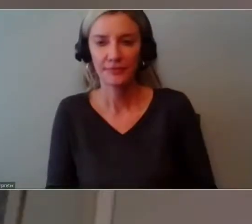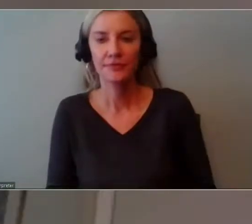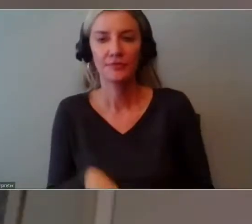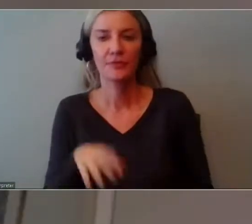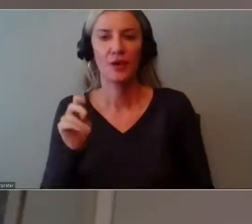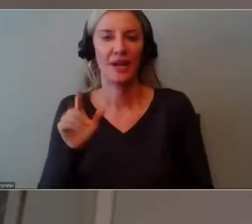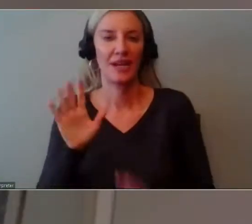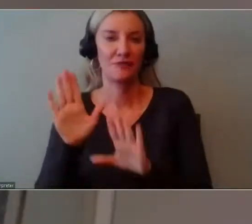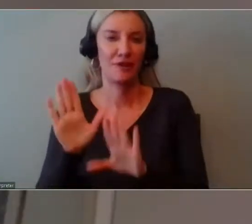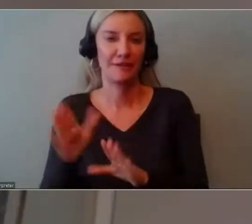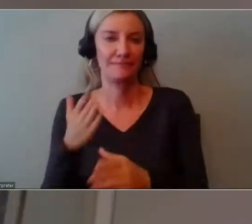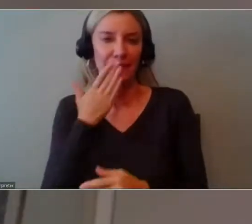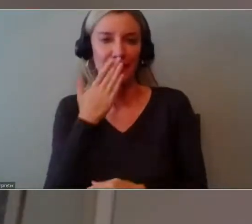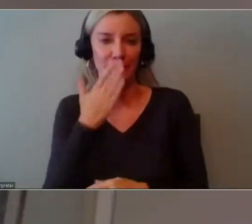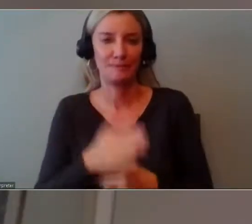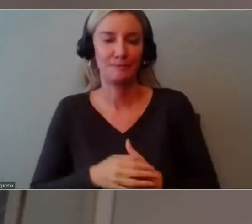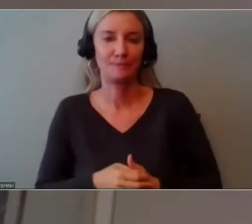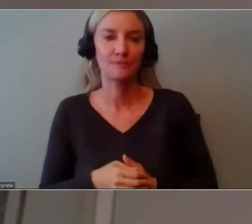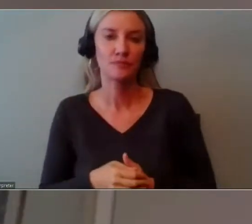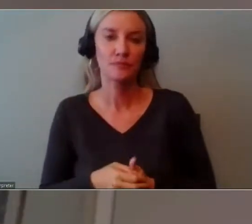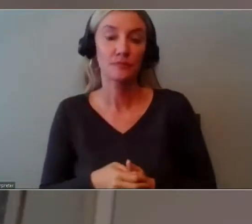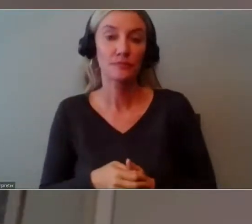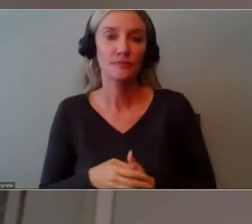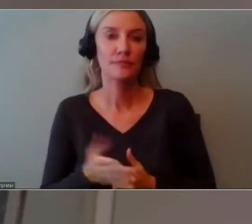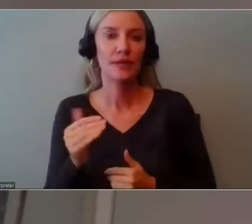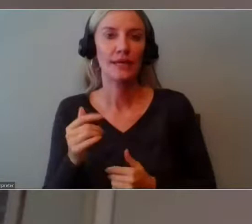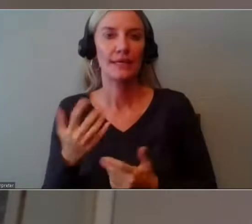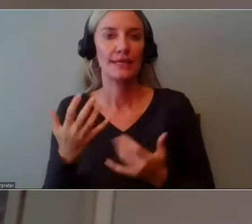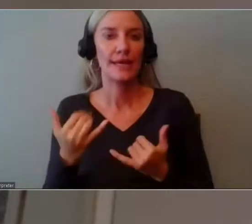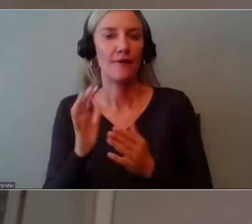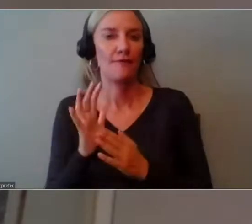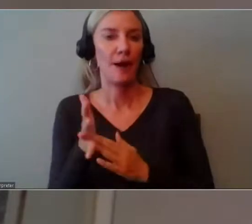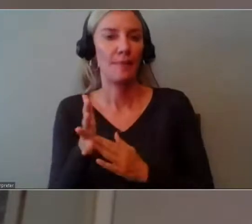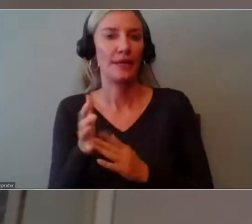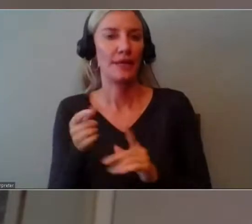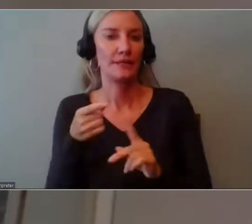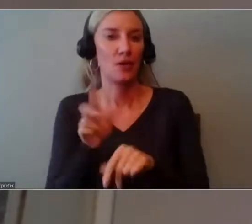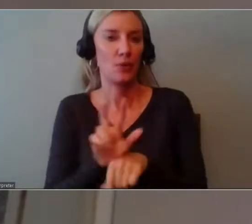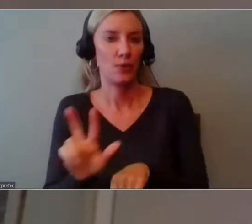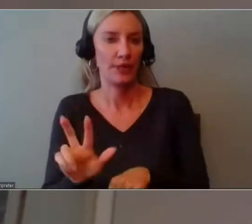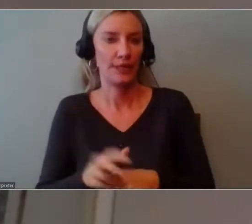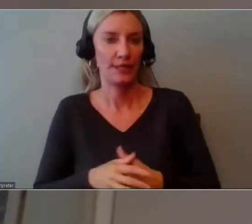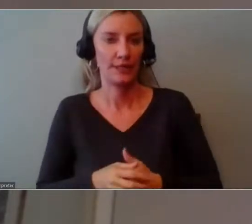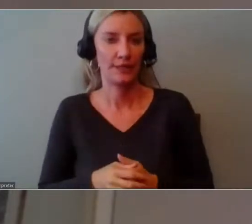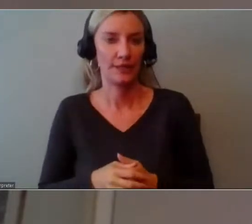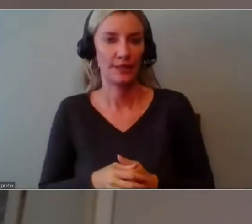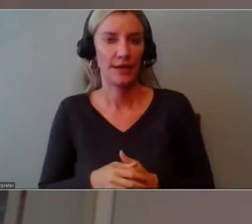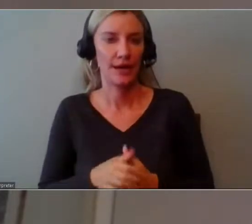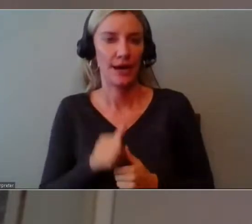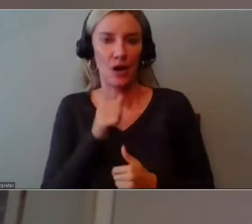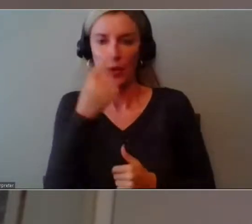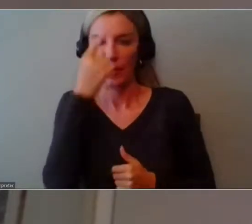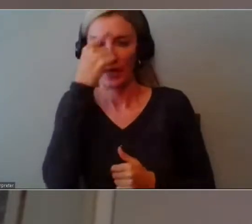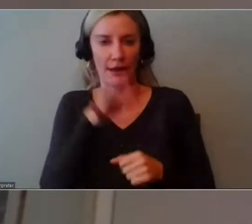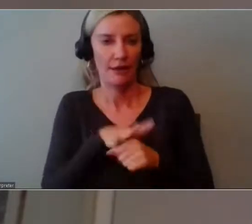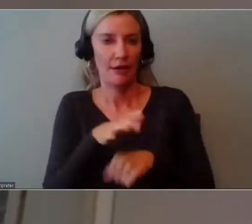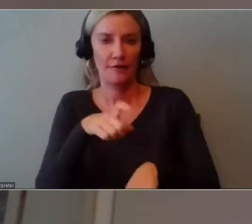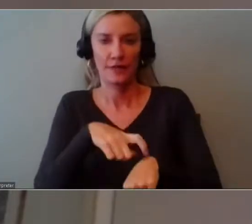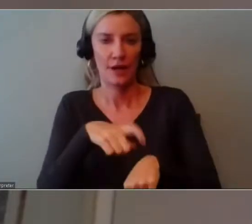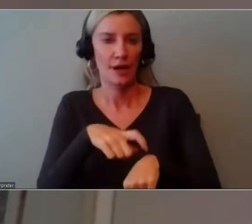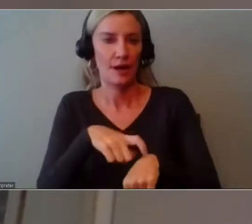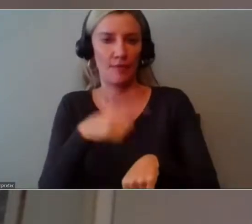Okay, great, thank you. And let's see, it's about 5 minutes to 3. So I don't think we have enough time to go through every